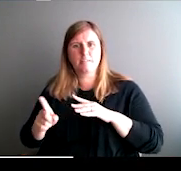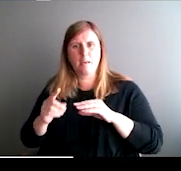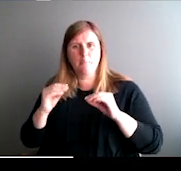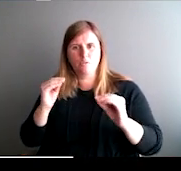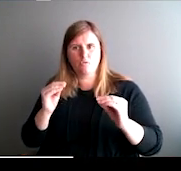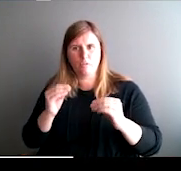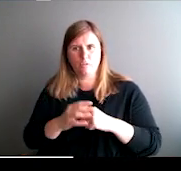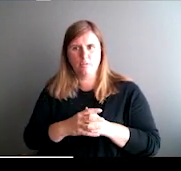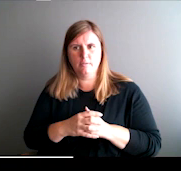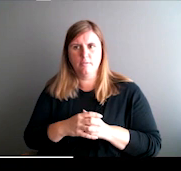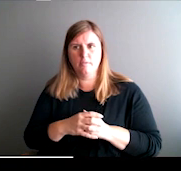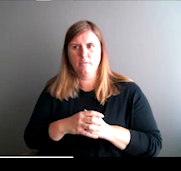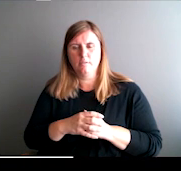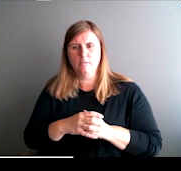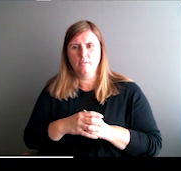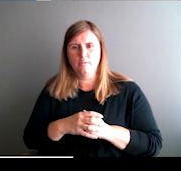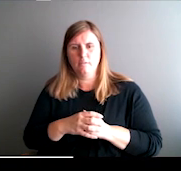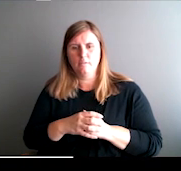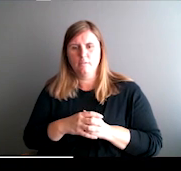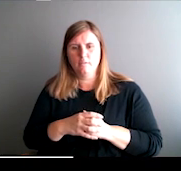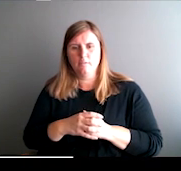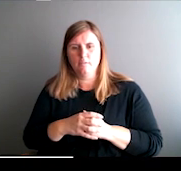instruction.